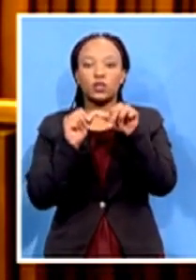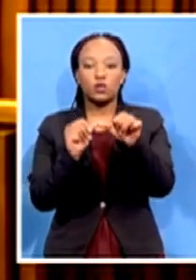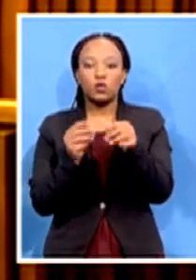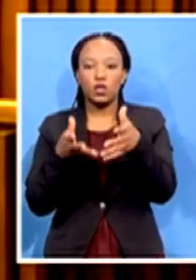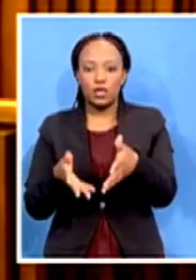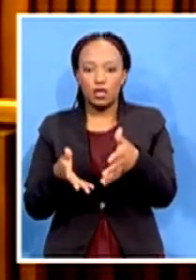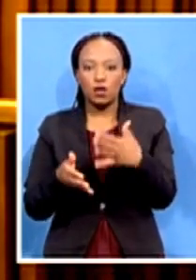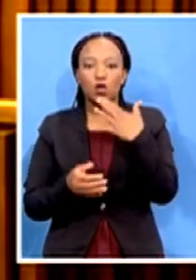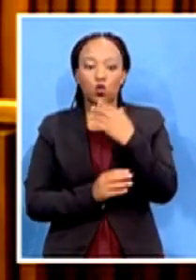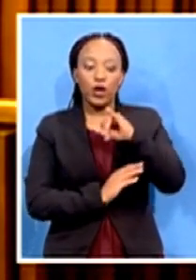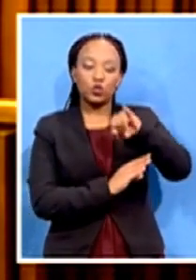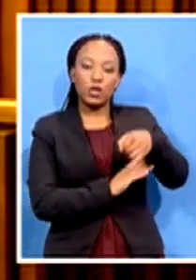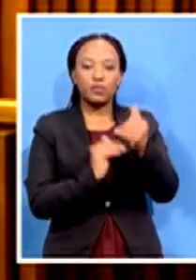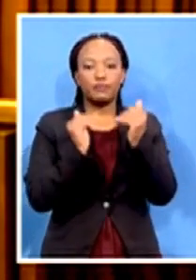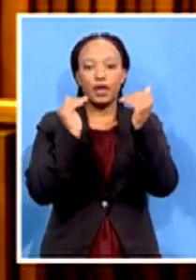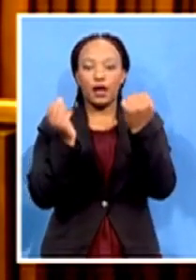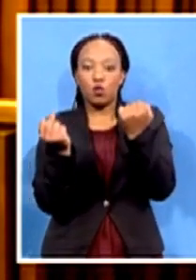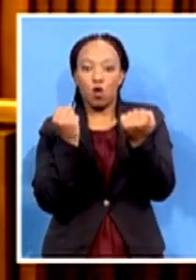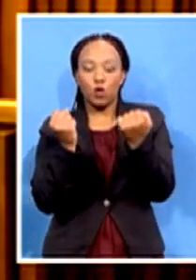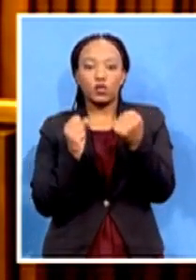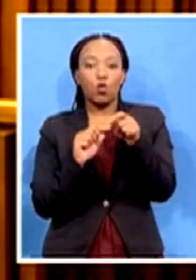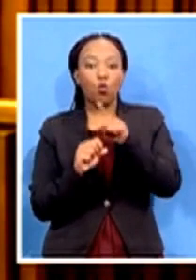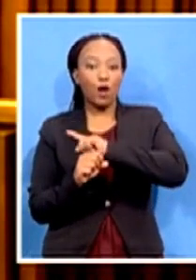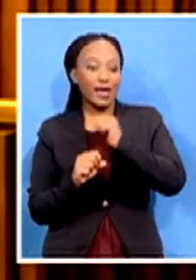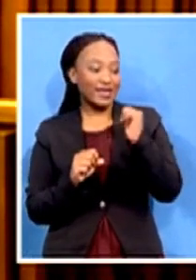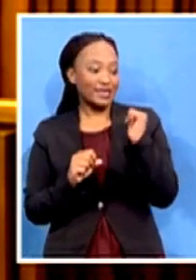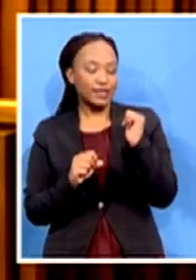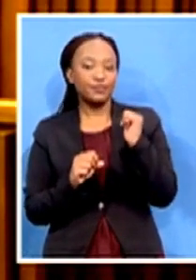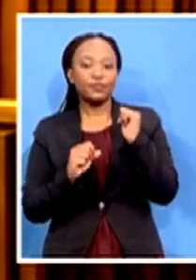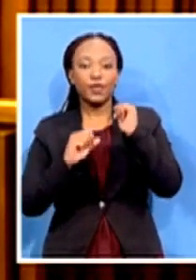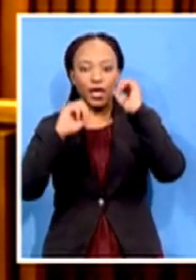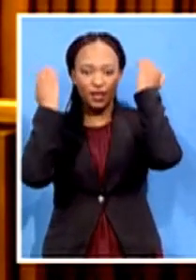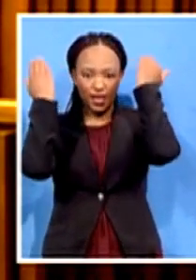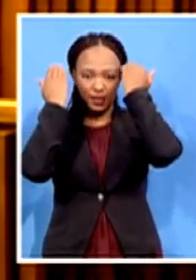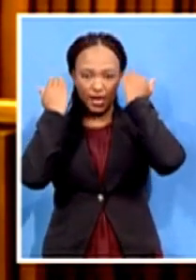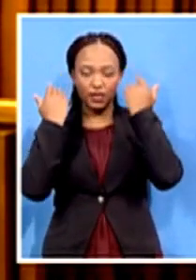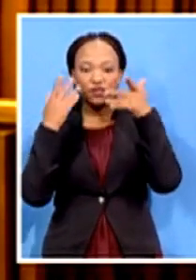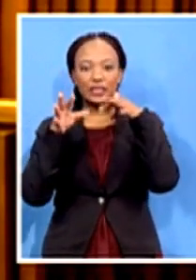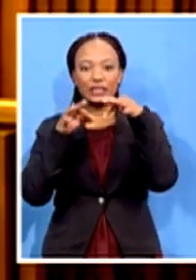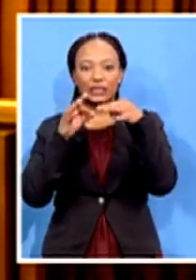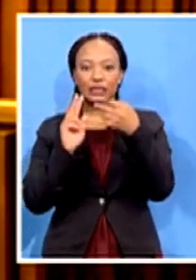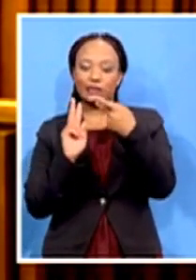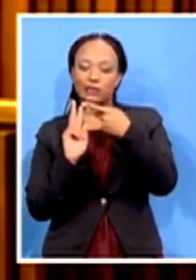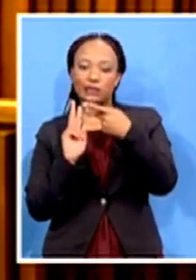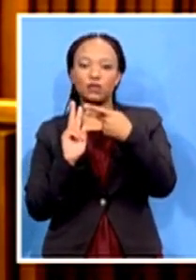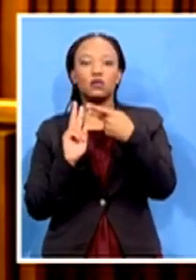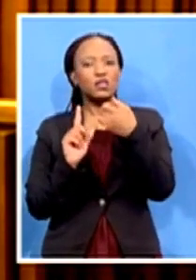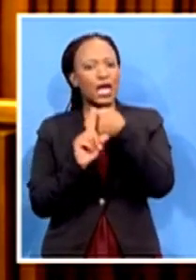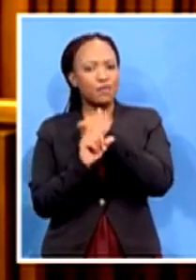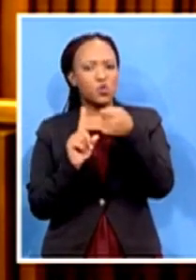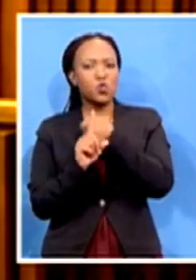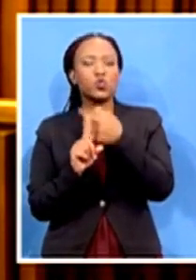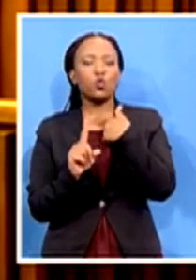So yesterday, the presiding judge described both as having abused state resources and appeared to have